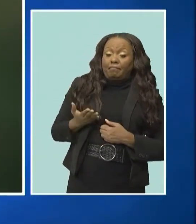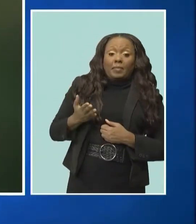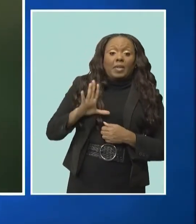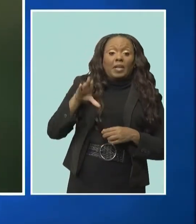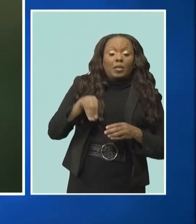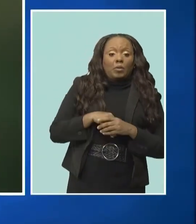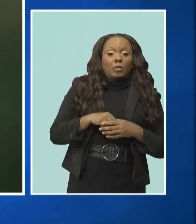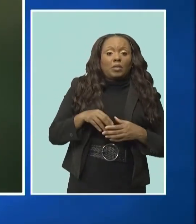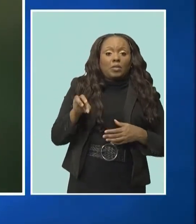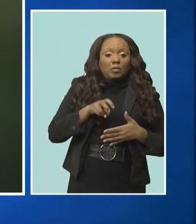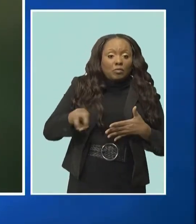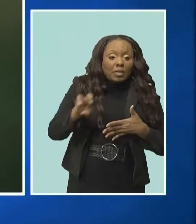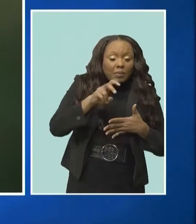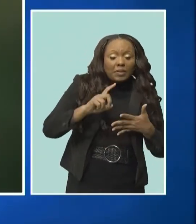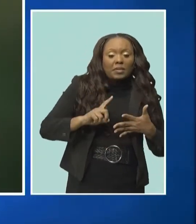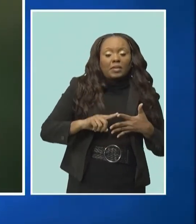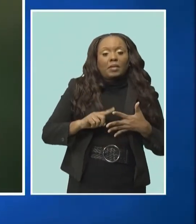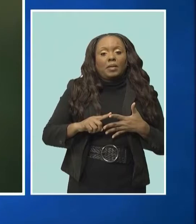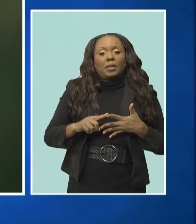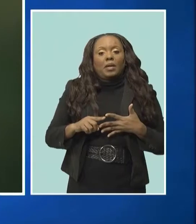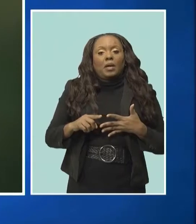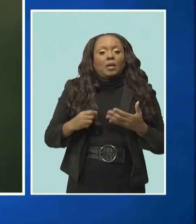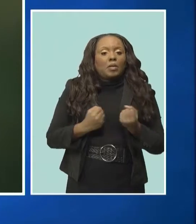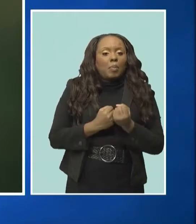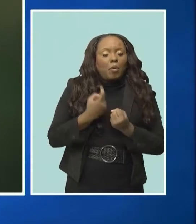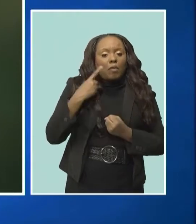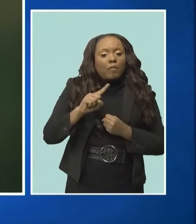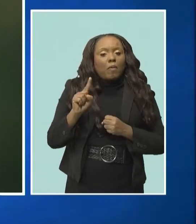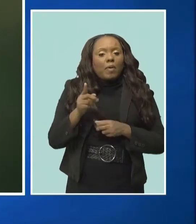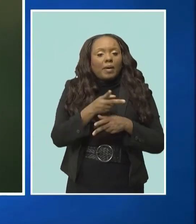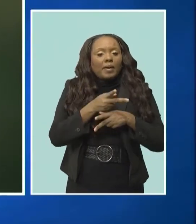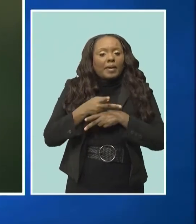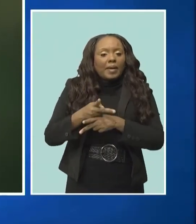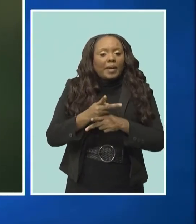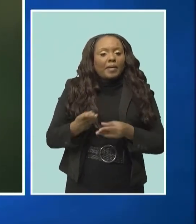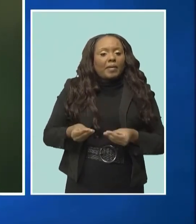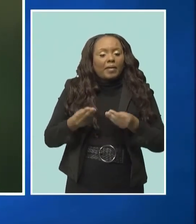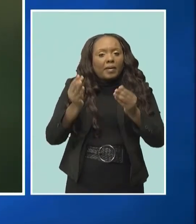would include provision for the caregivers, it include trained